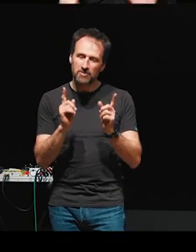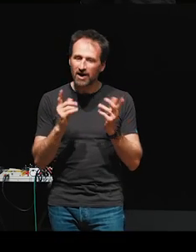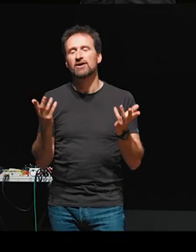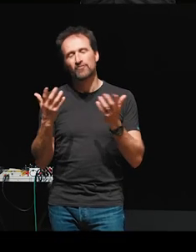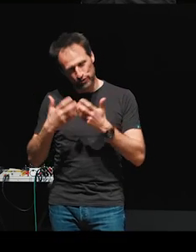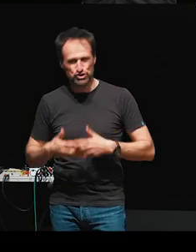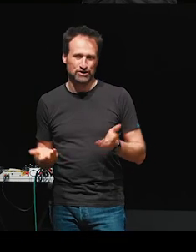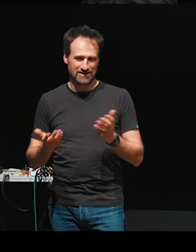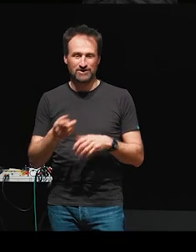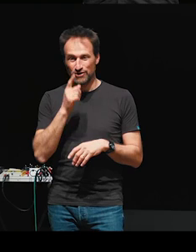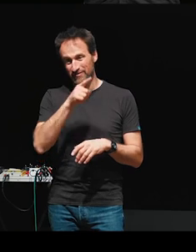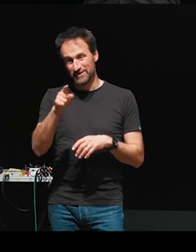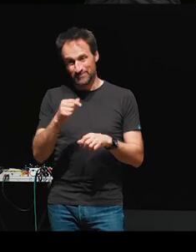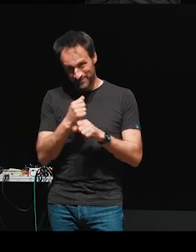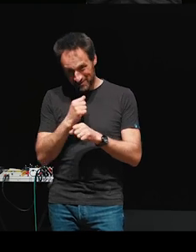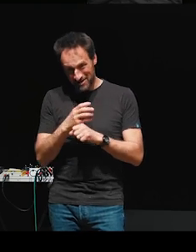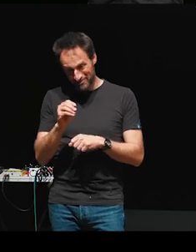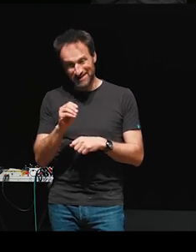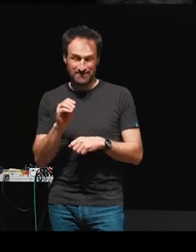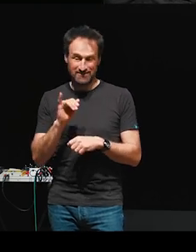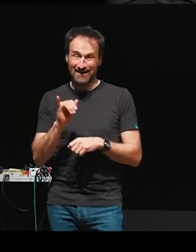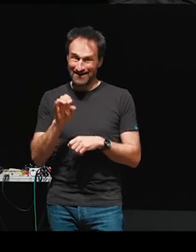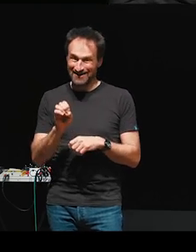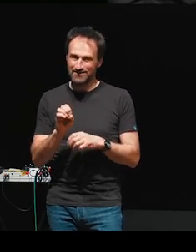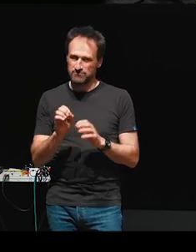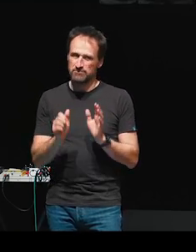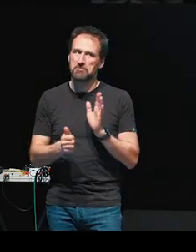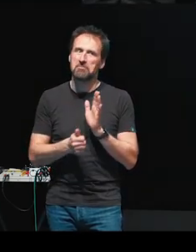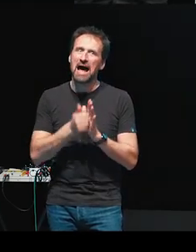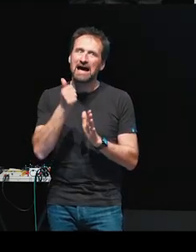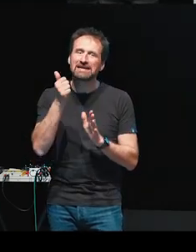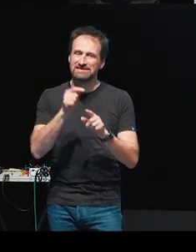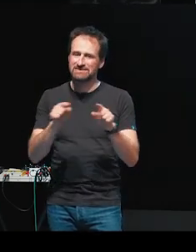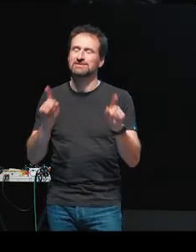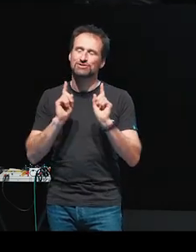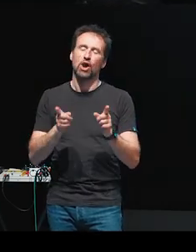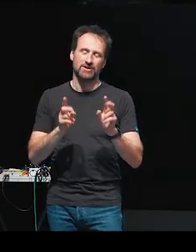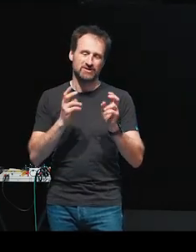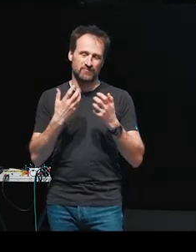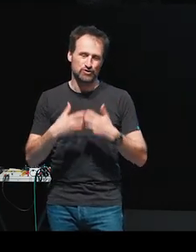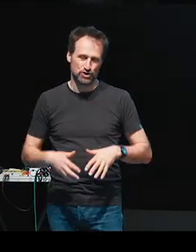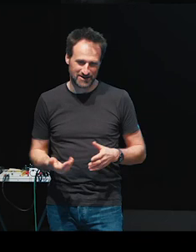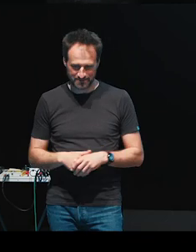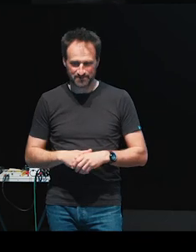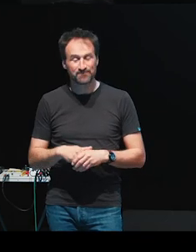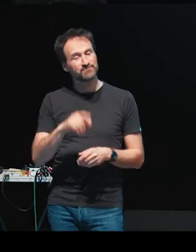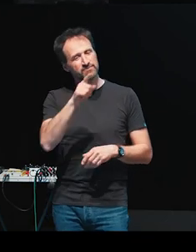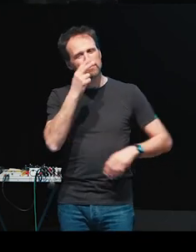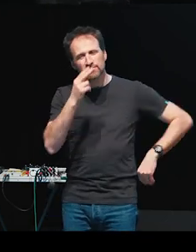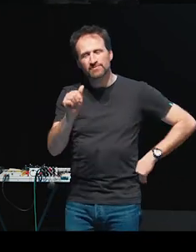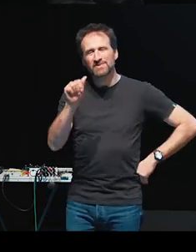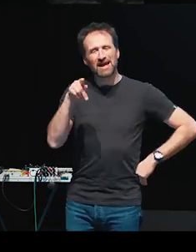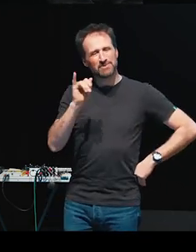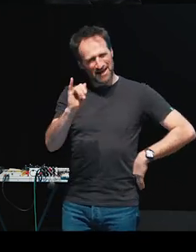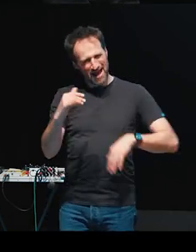with IE, most of the things should work. When you look at the API of custom elements, you see